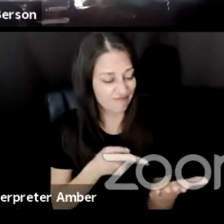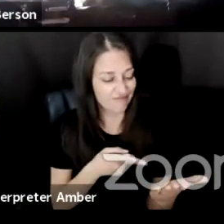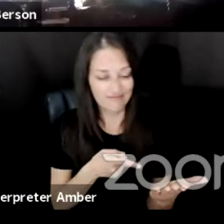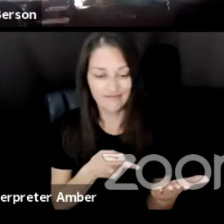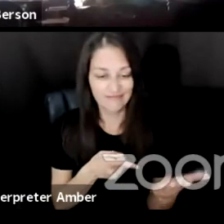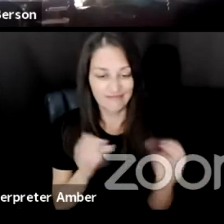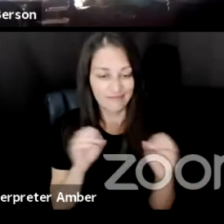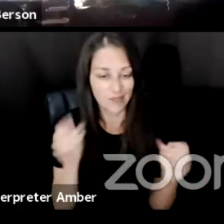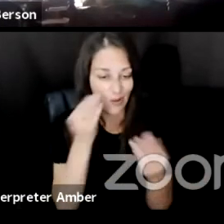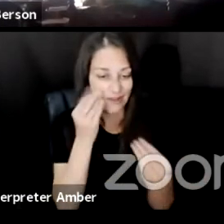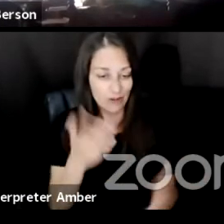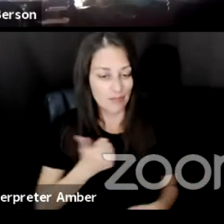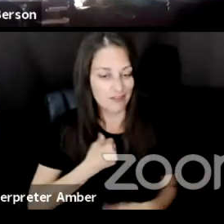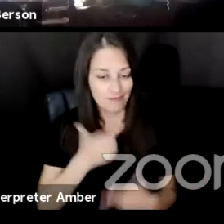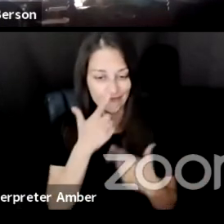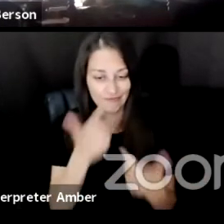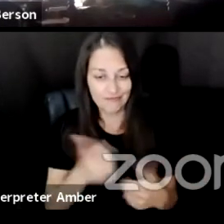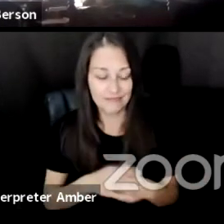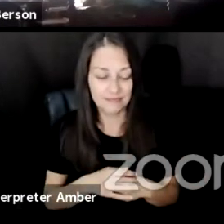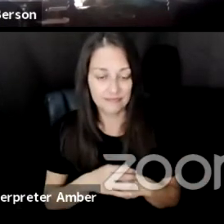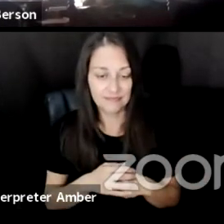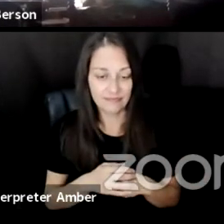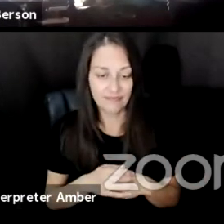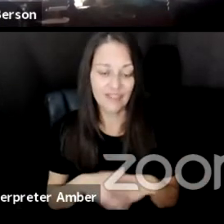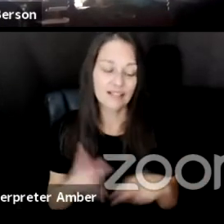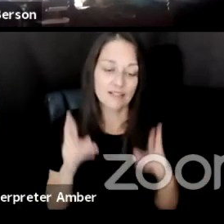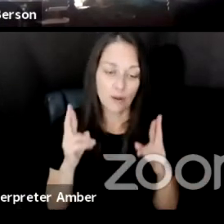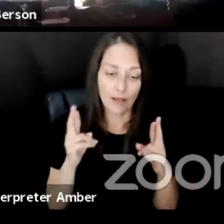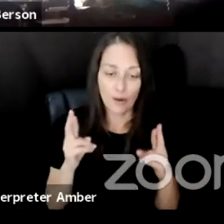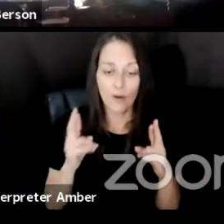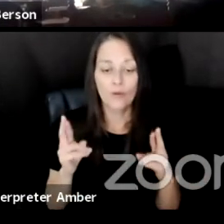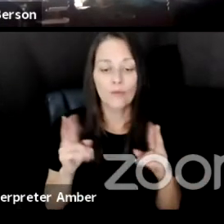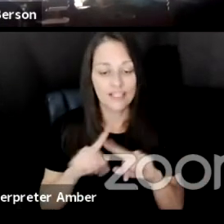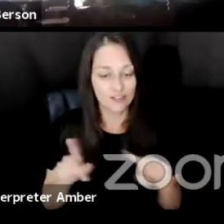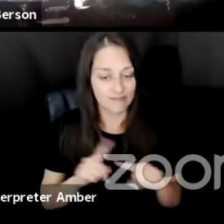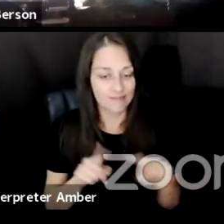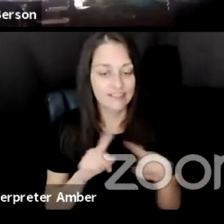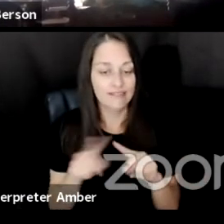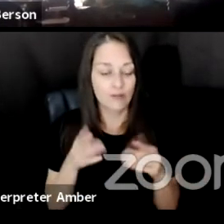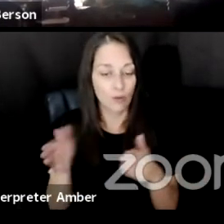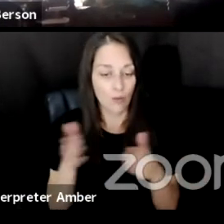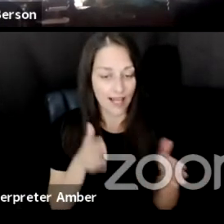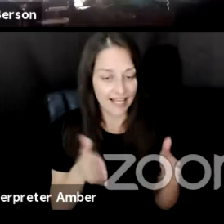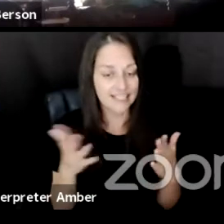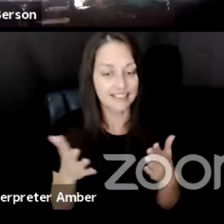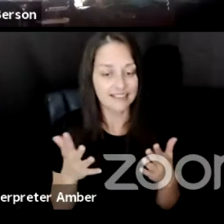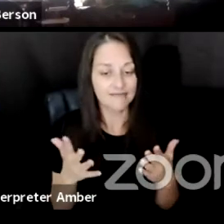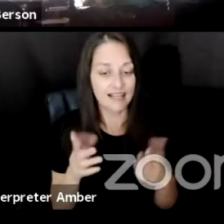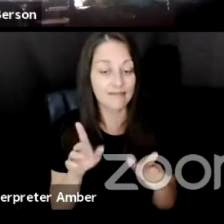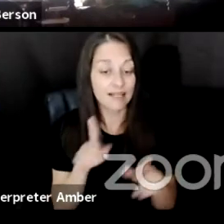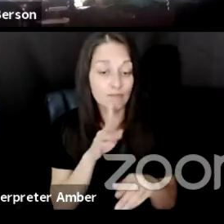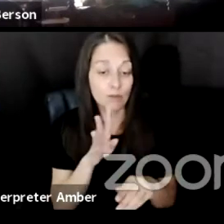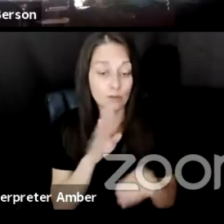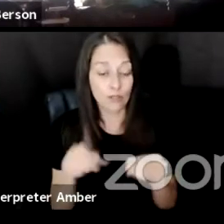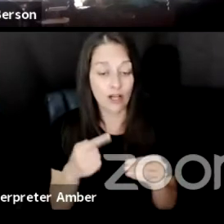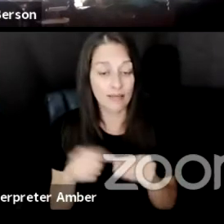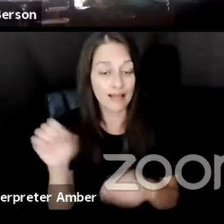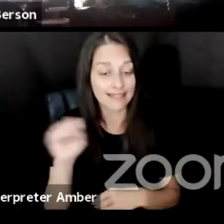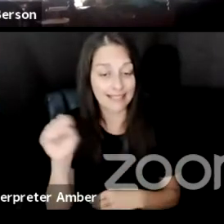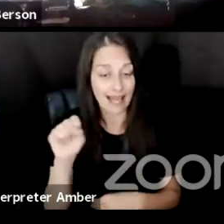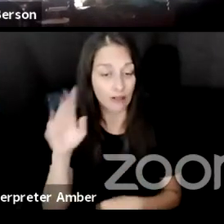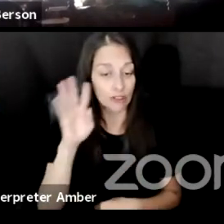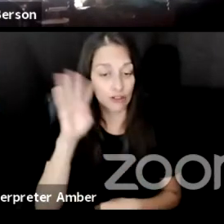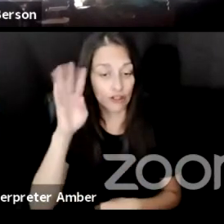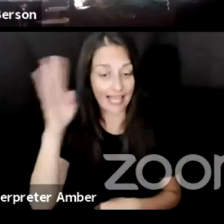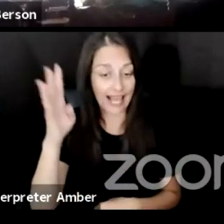fronts. Like, I'm excited about the City of Seattle's Creative Advantage Program, because I think we have to really value art